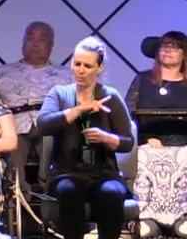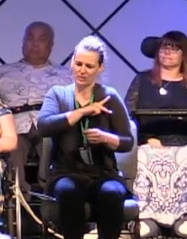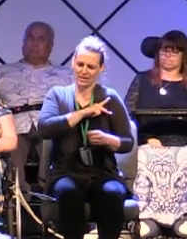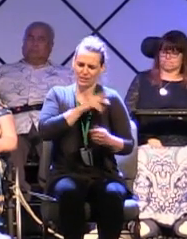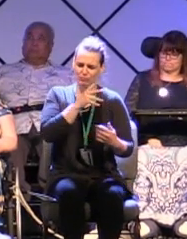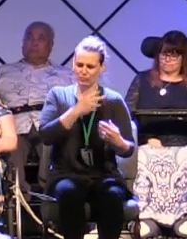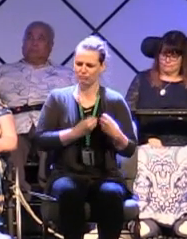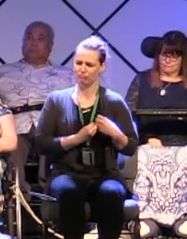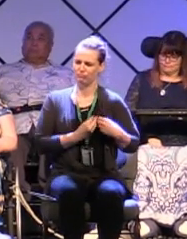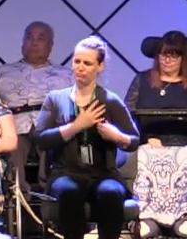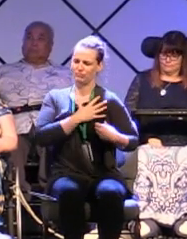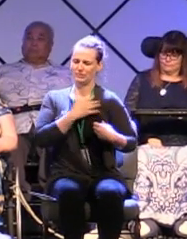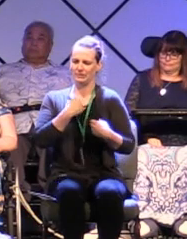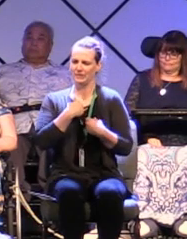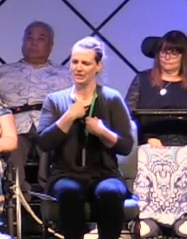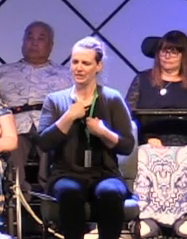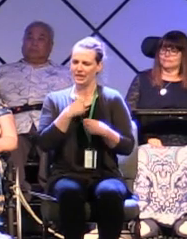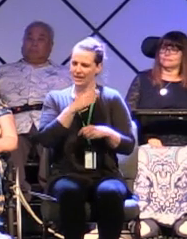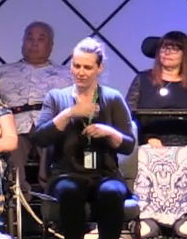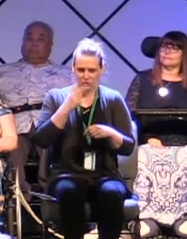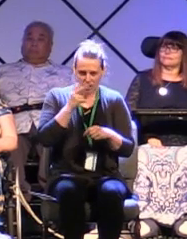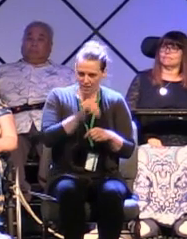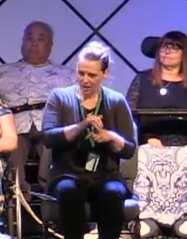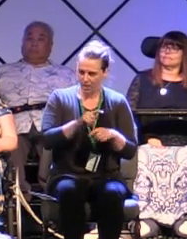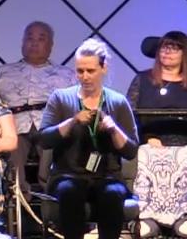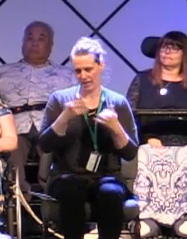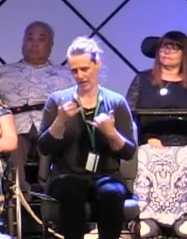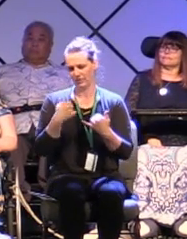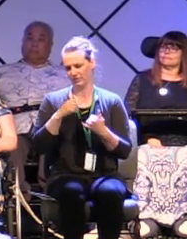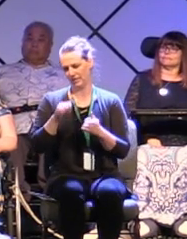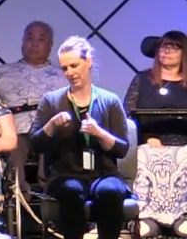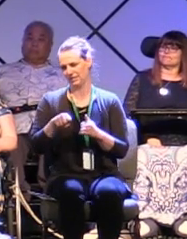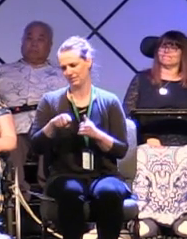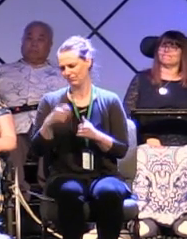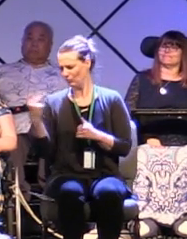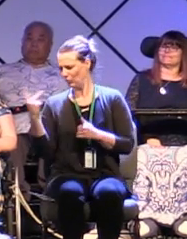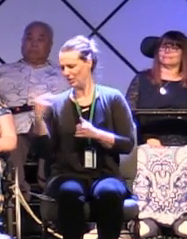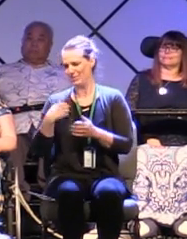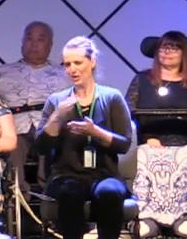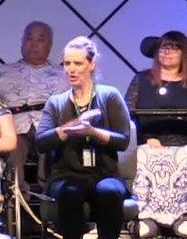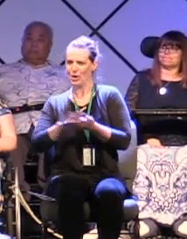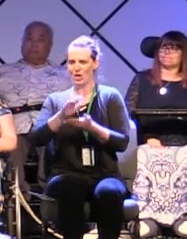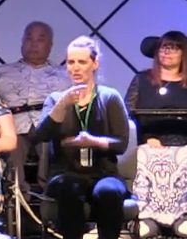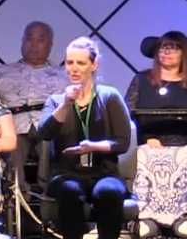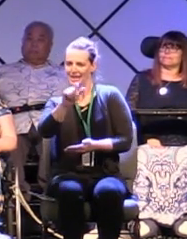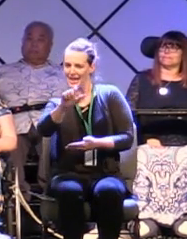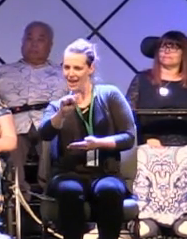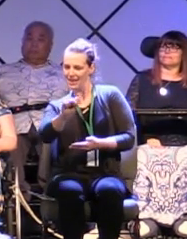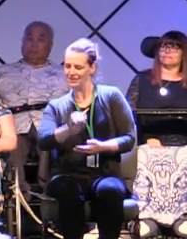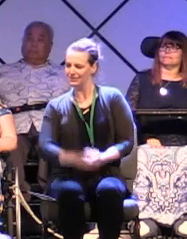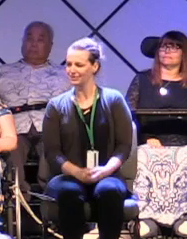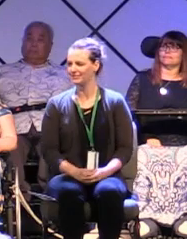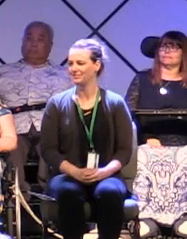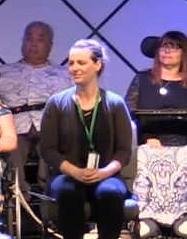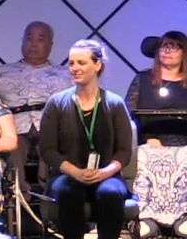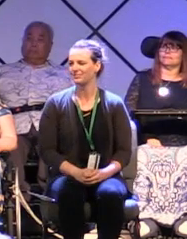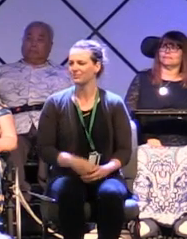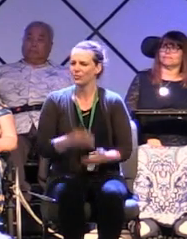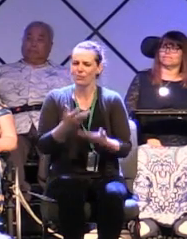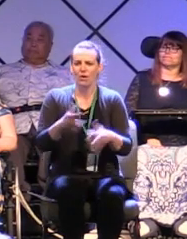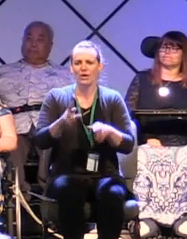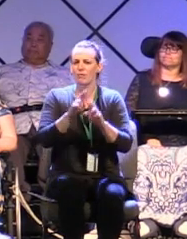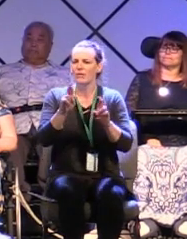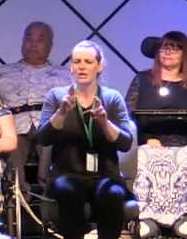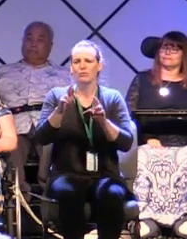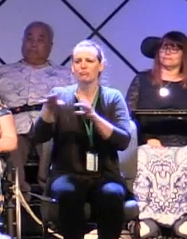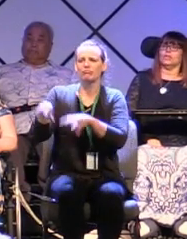impact me so profoundly? Nicola and I are going to be college gals, and we are ready to take on Stanford and